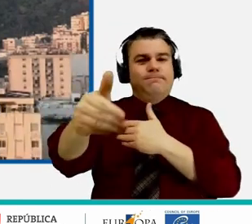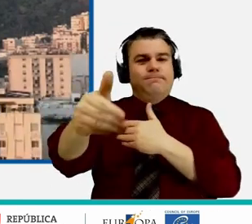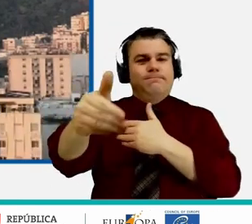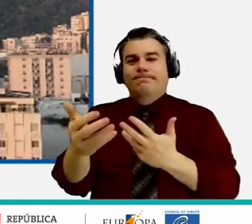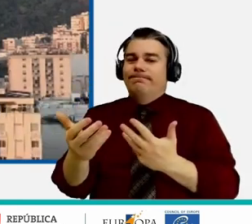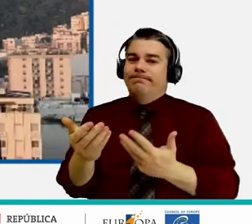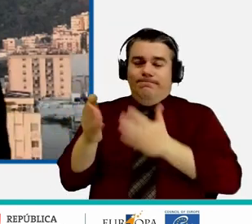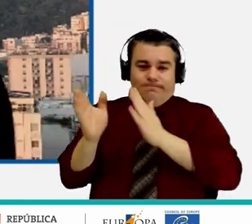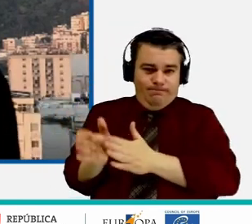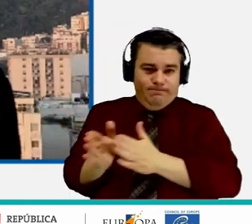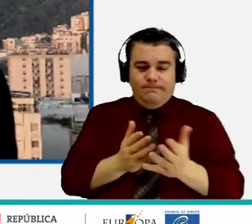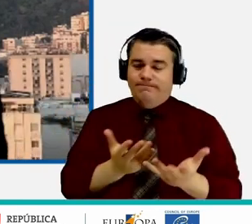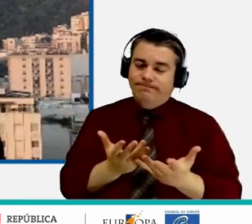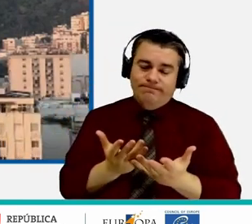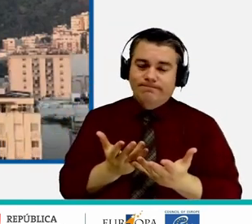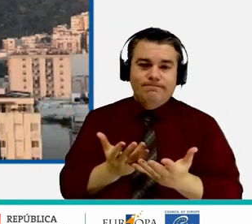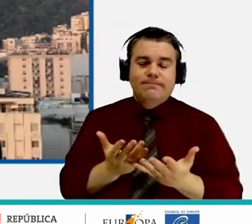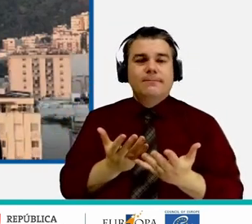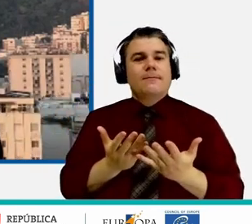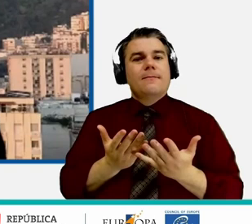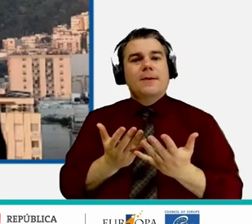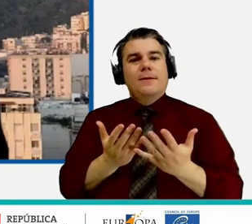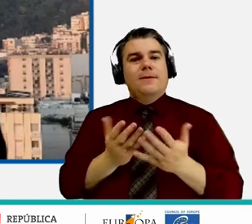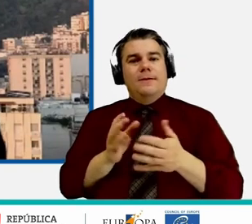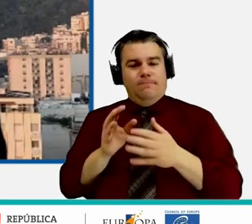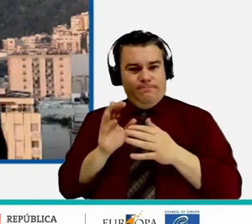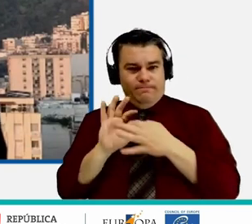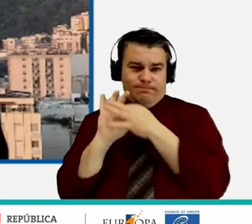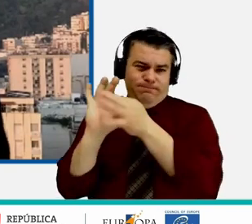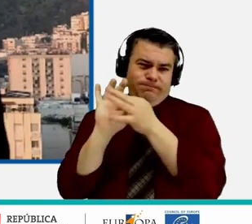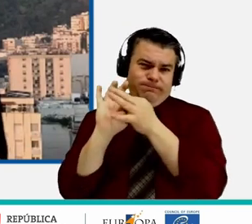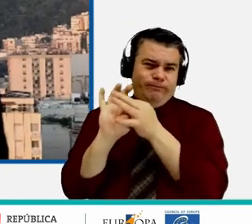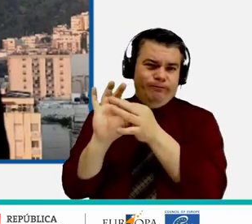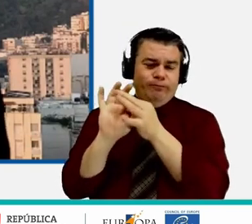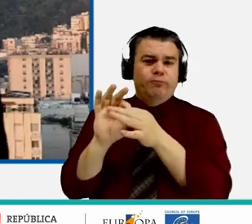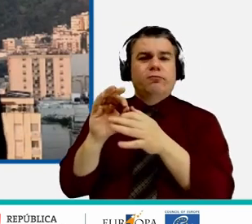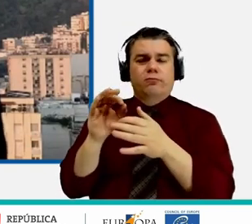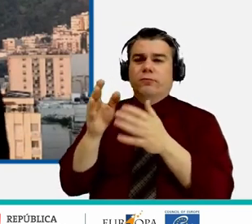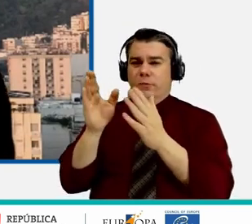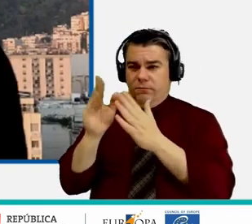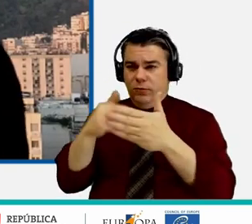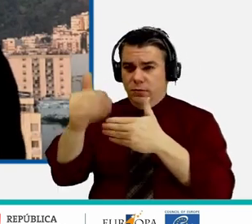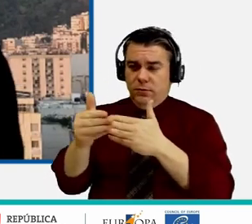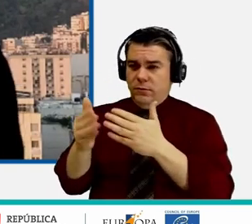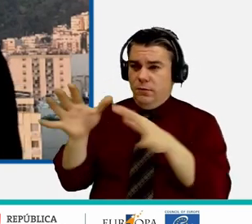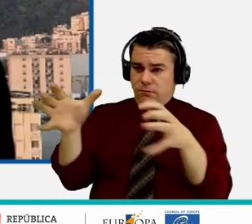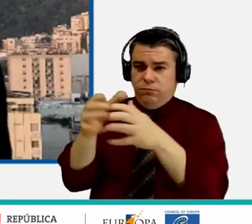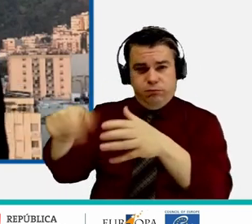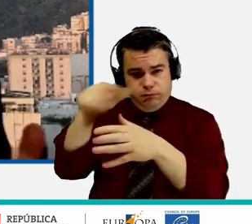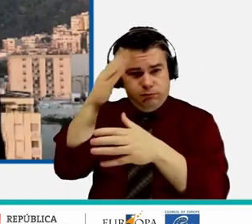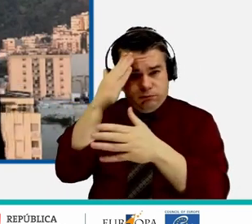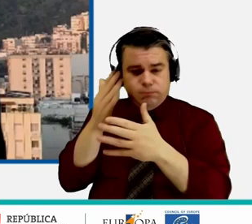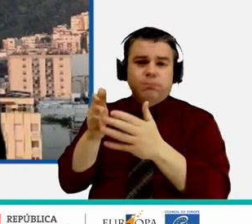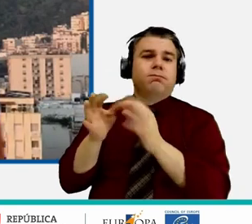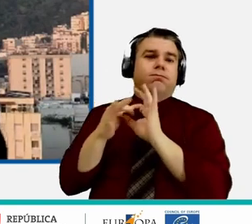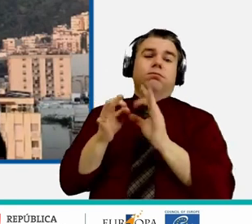So as I mentioned, working with project preparation facilities is very useful. Often we see too in the institution, as an institutional barrier, there are